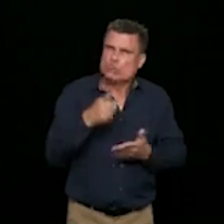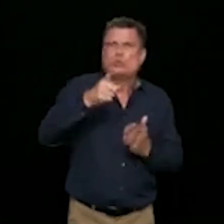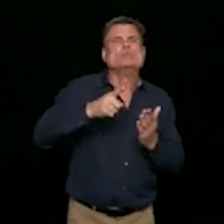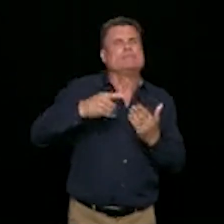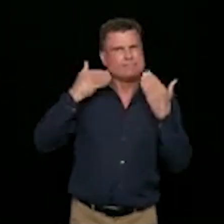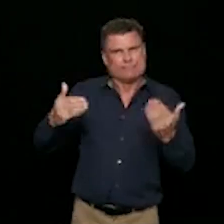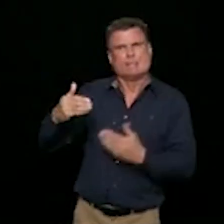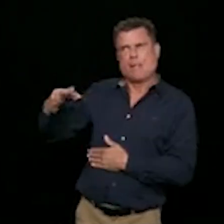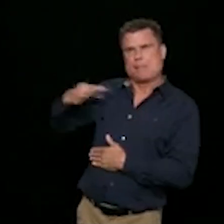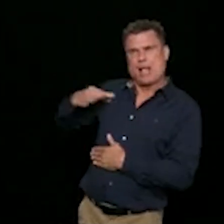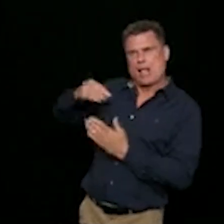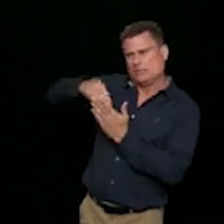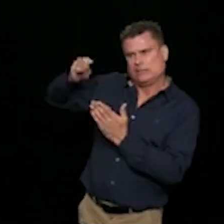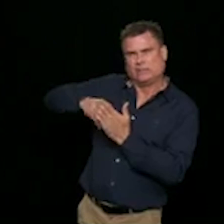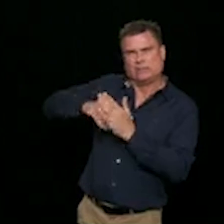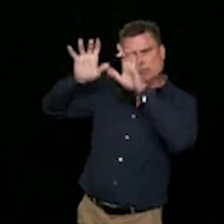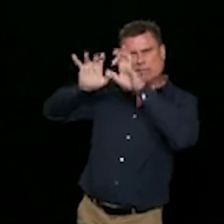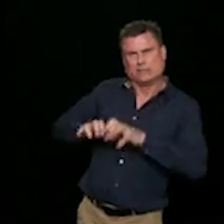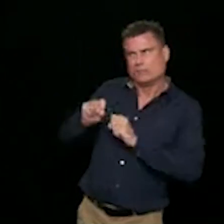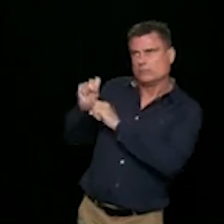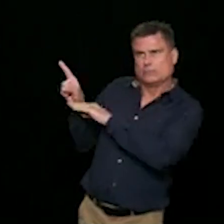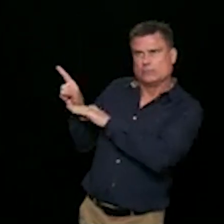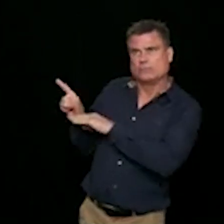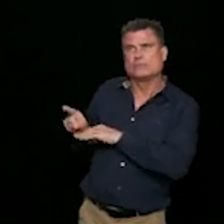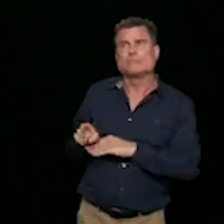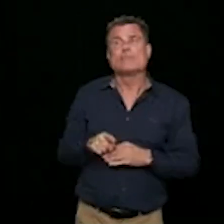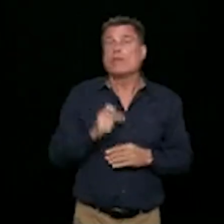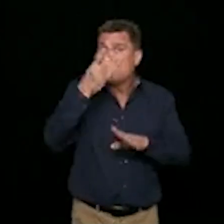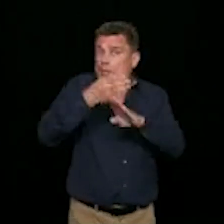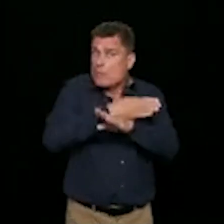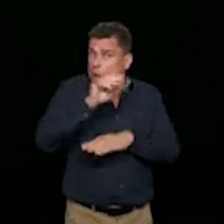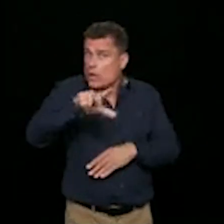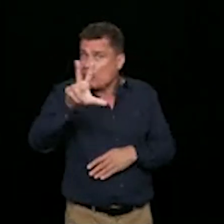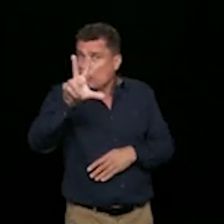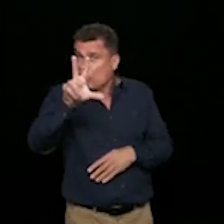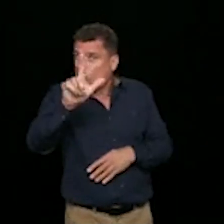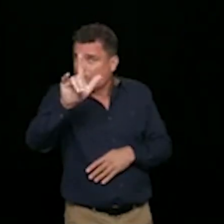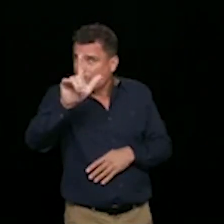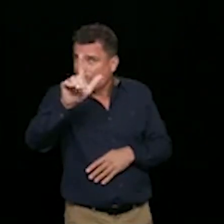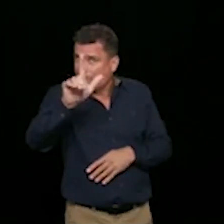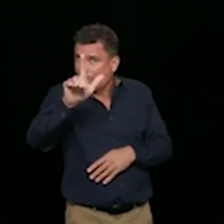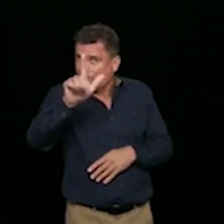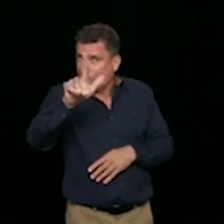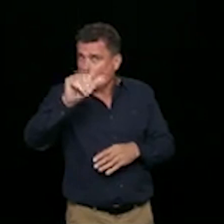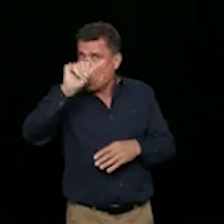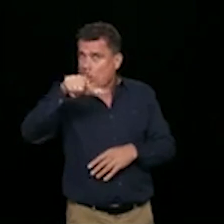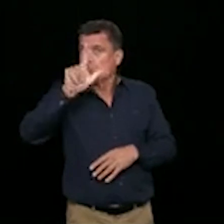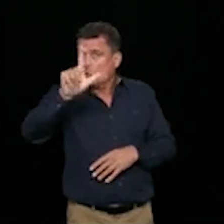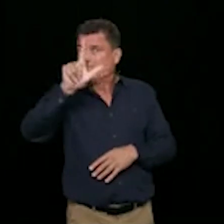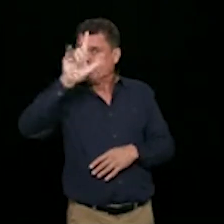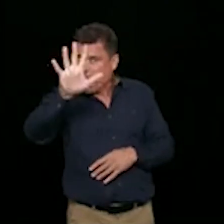the deadline. We are encouraging all businesses who are interested in this option to apply as soon